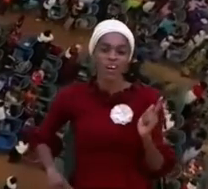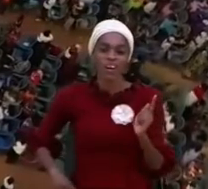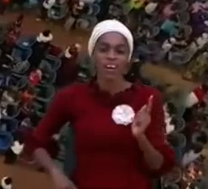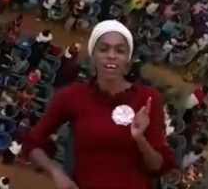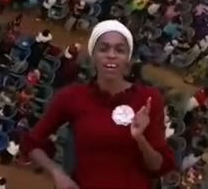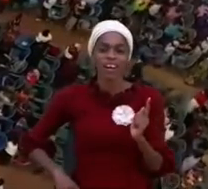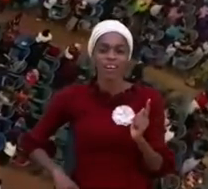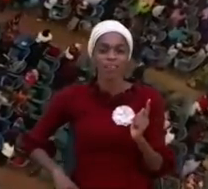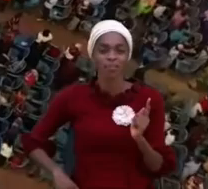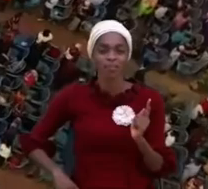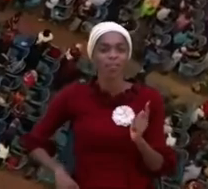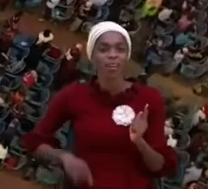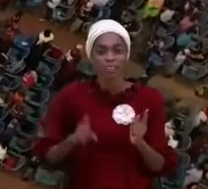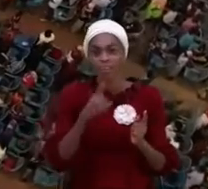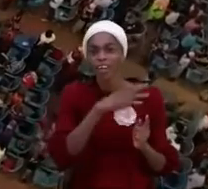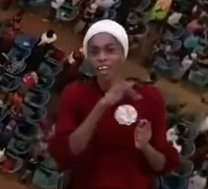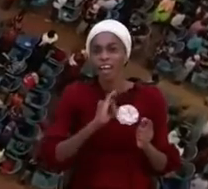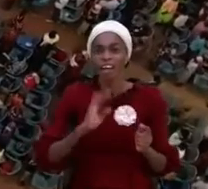we praise the